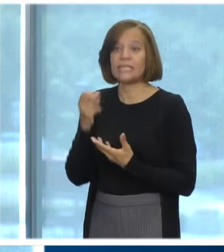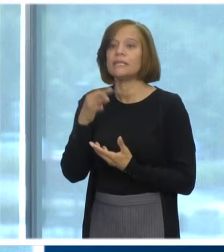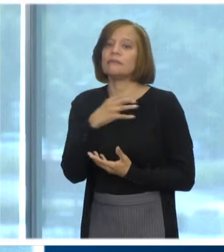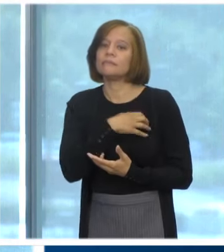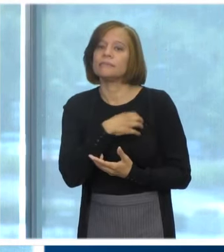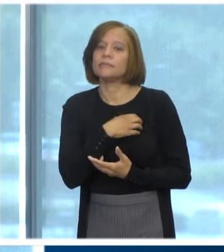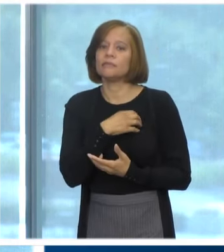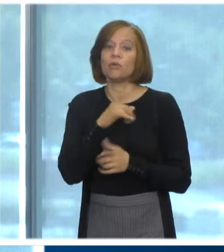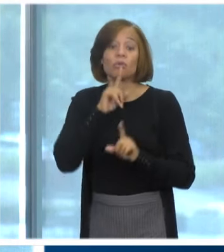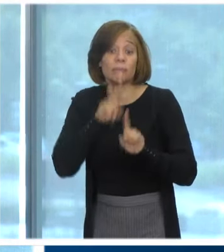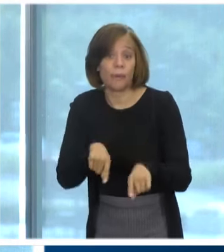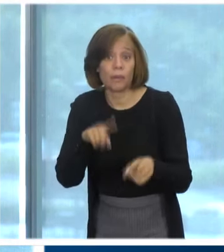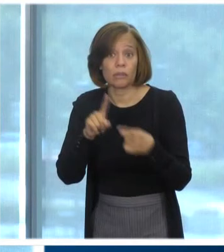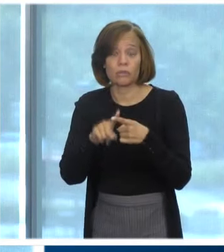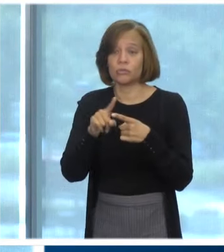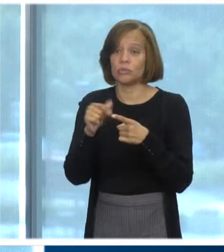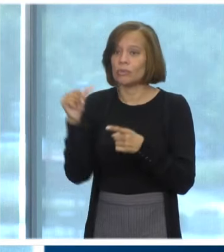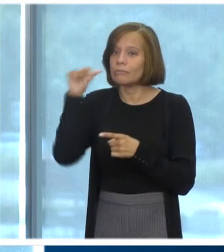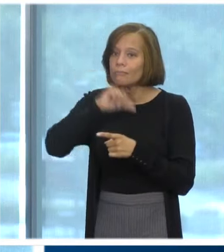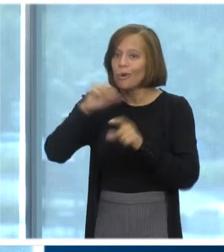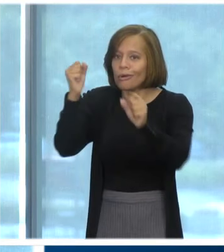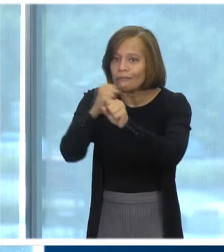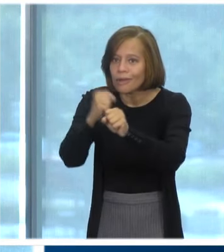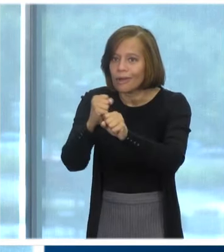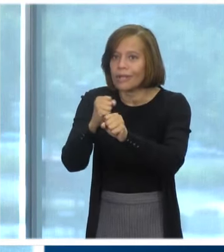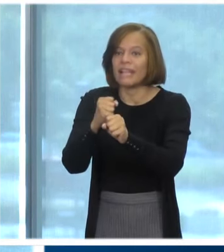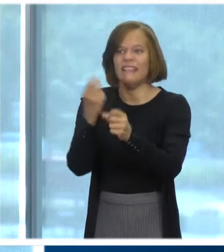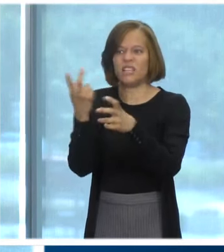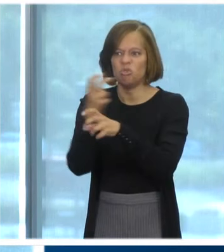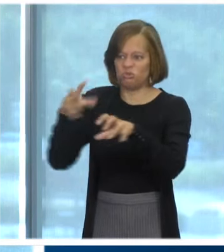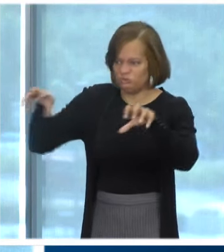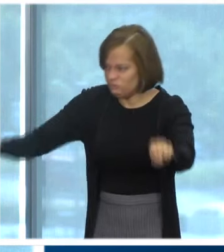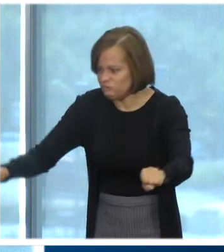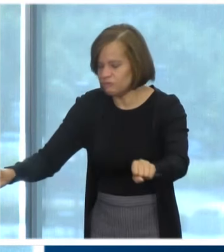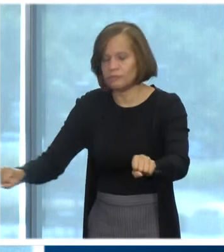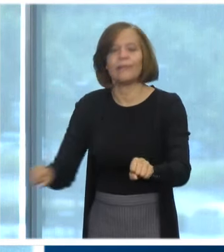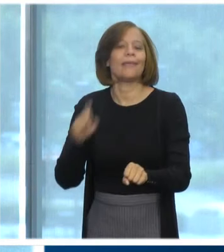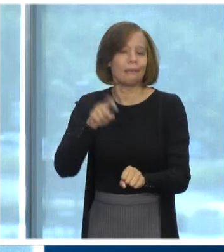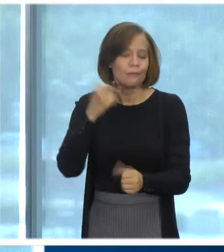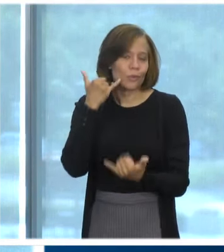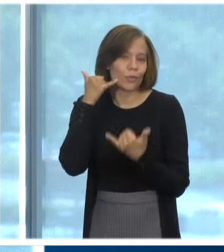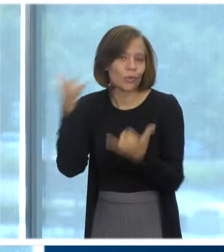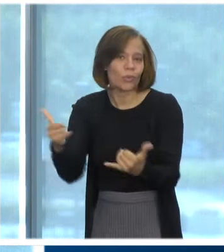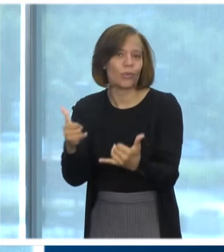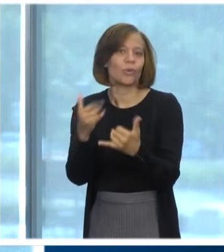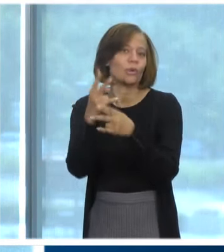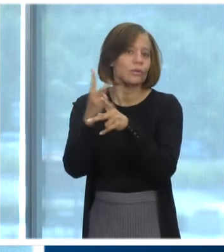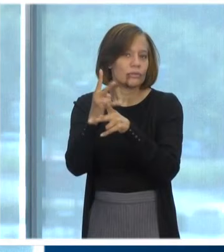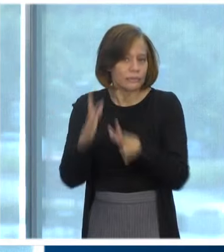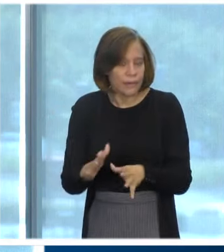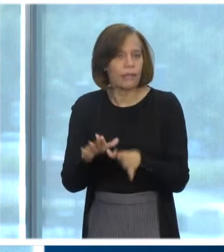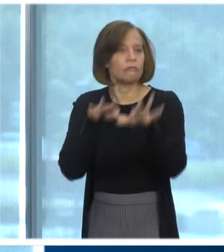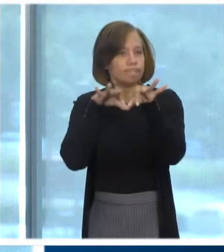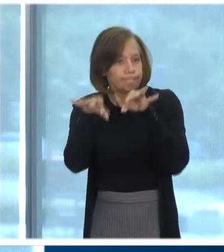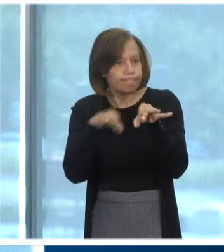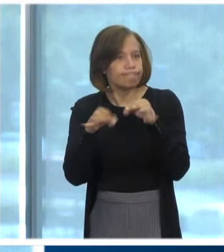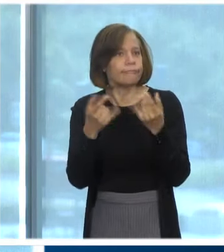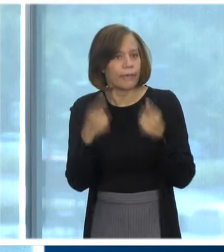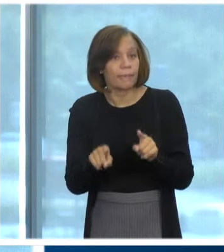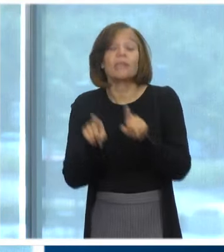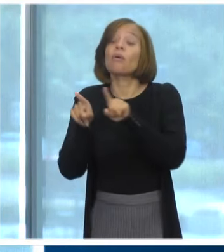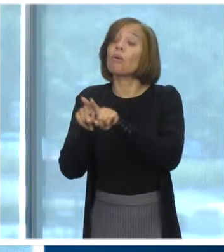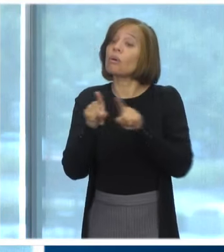and used force to break up that fight, they knew that they have to call their supervisor and inform the supervisor of that use of force and submit a